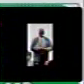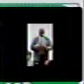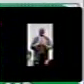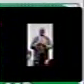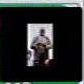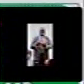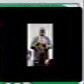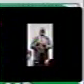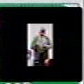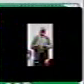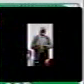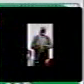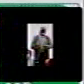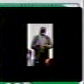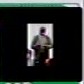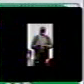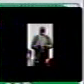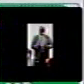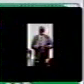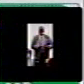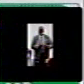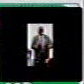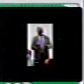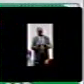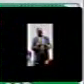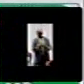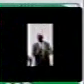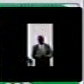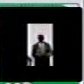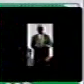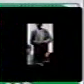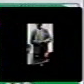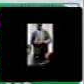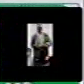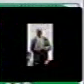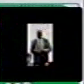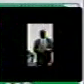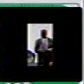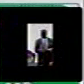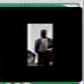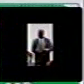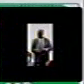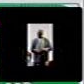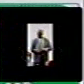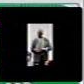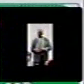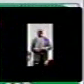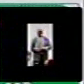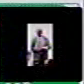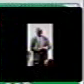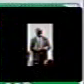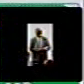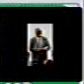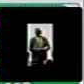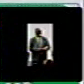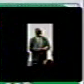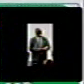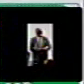lay on the sick? I anoint those hands again. I anoint those hands